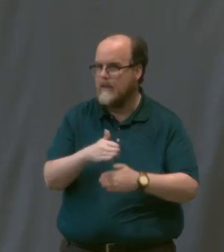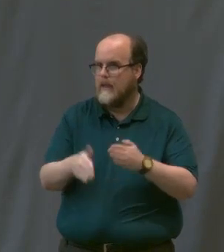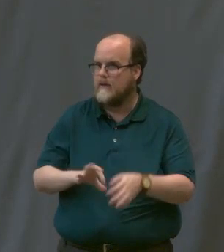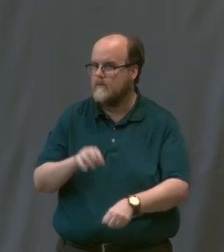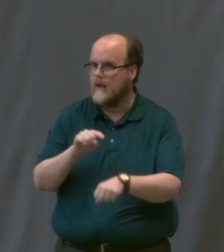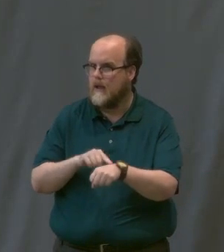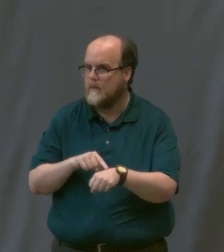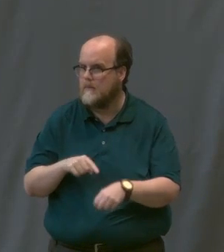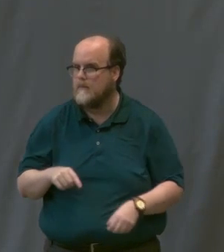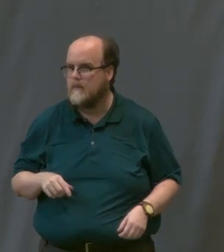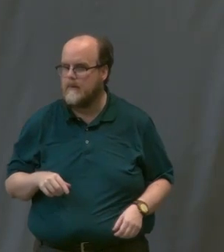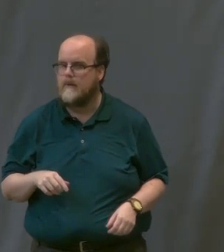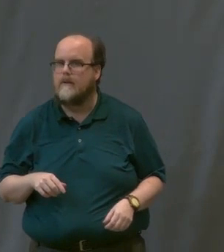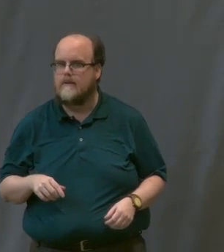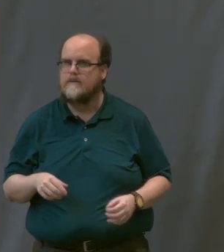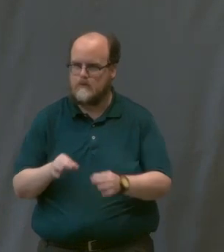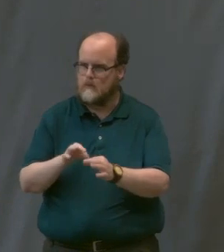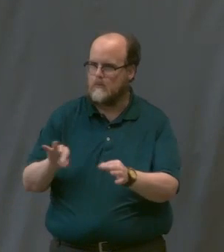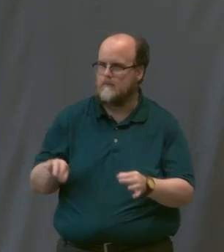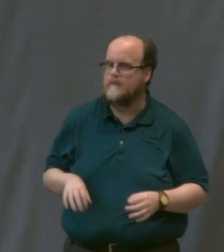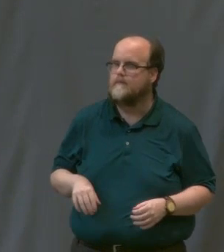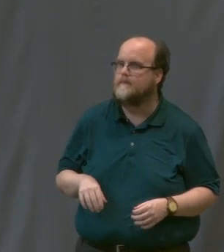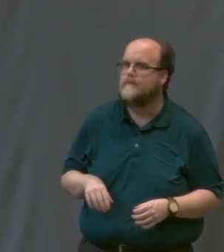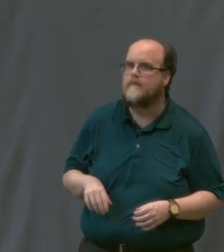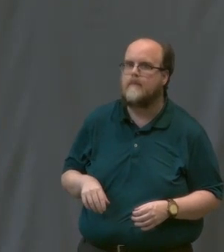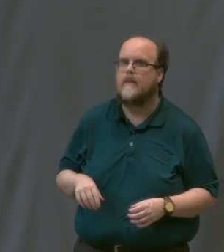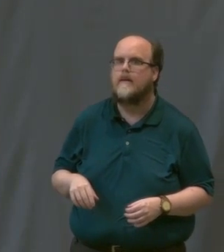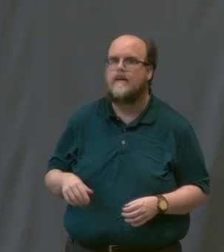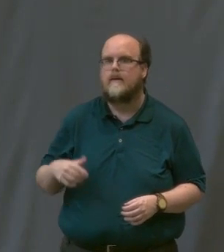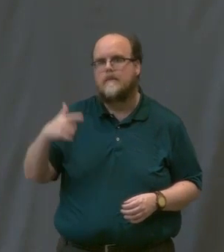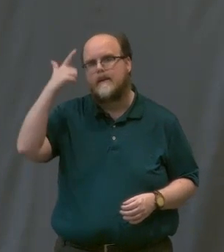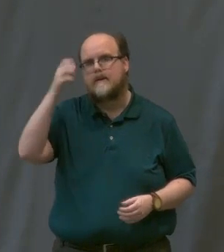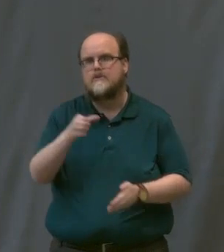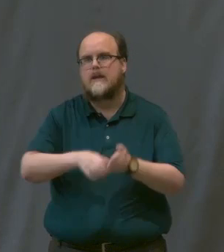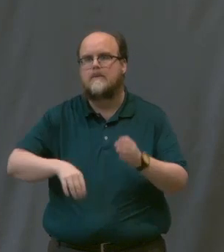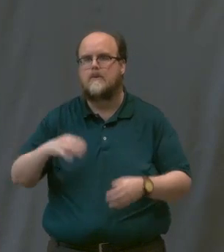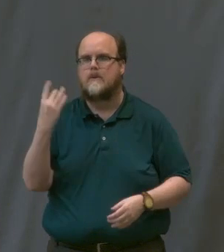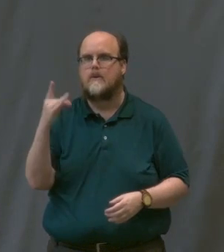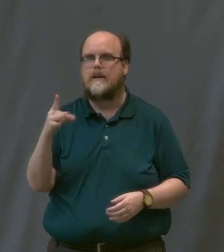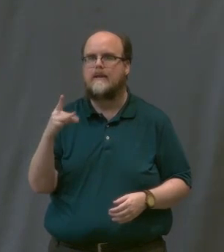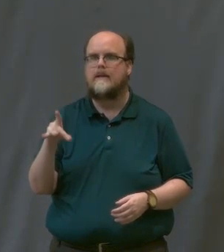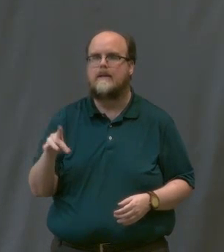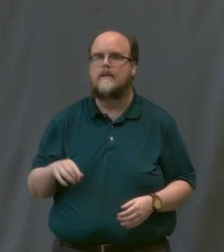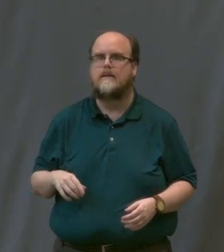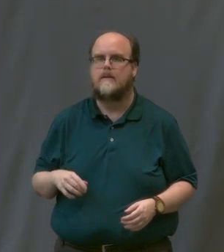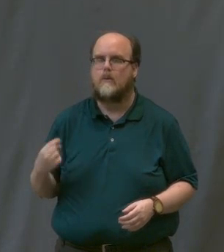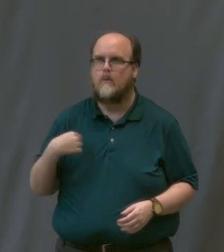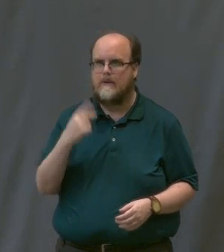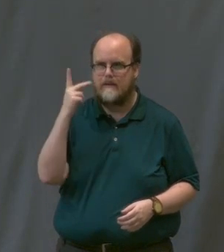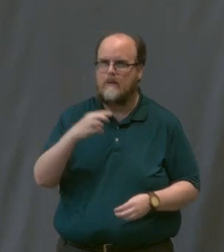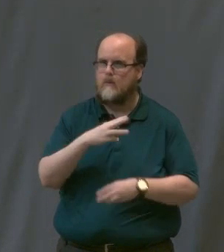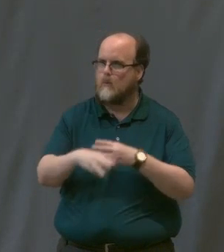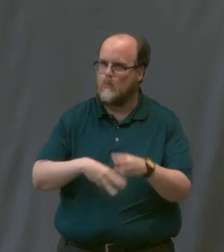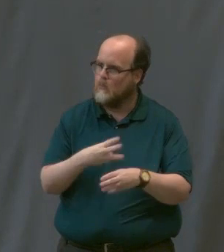It's actually pretty simple, because in chapter 18, we see that the